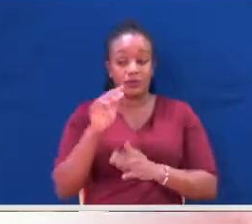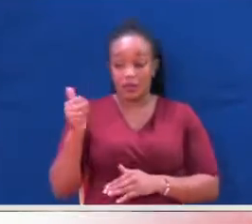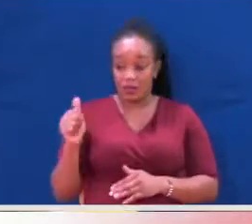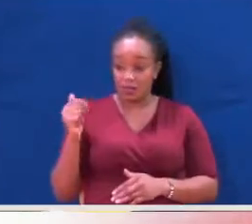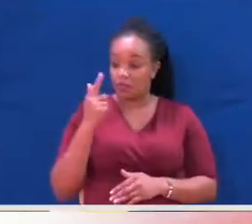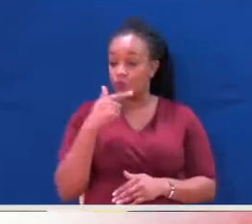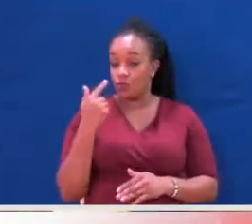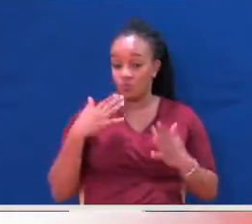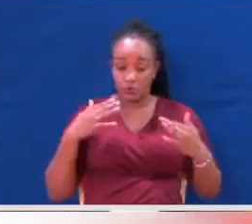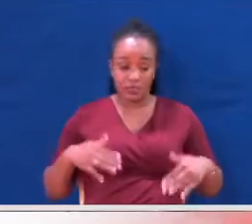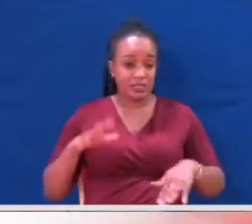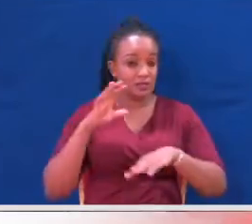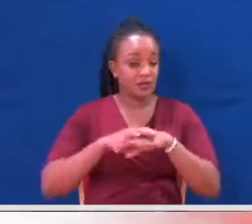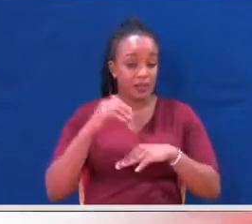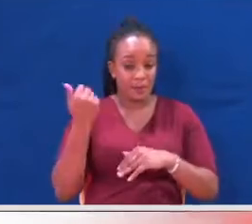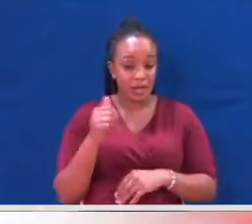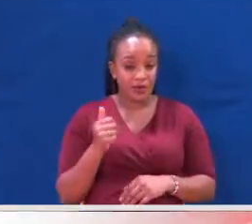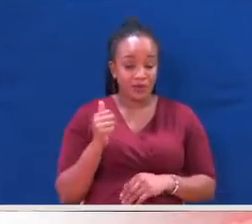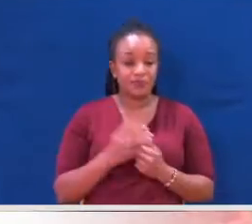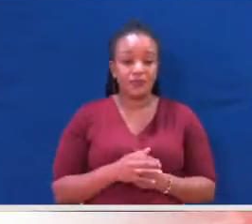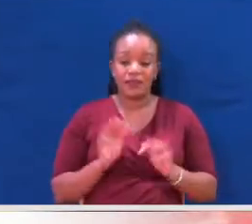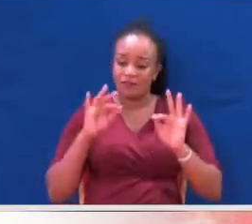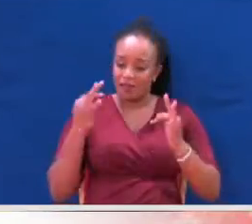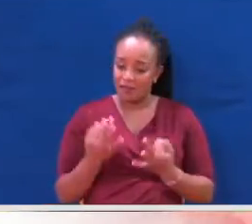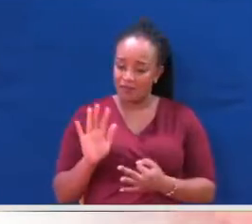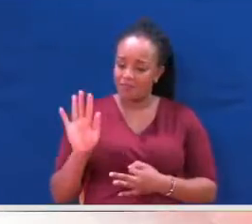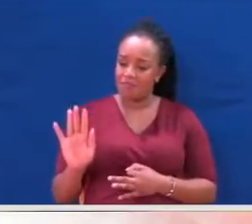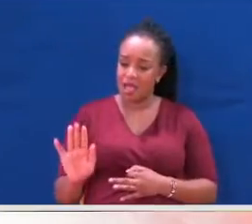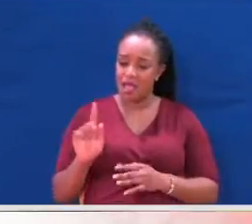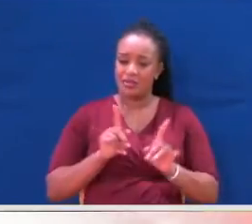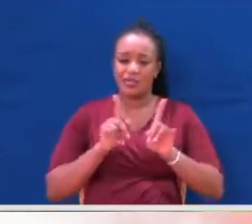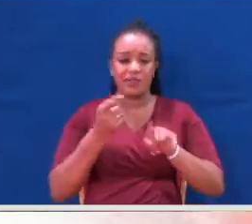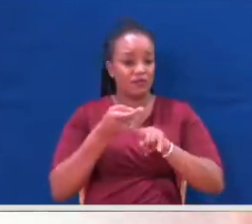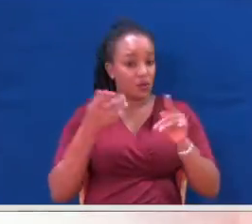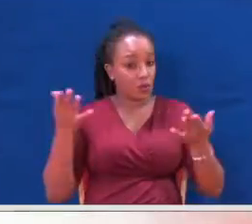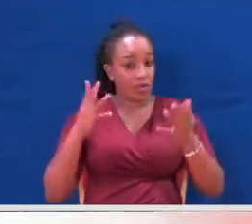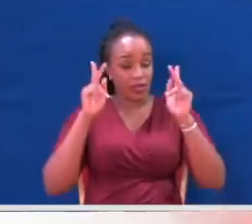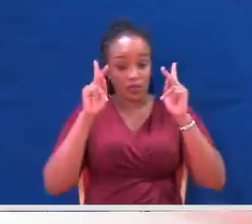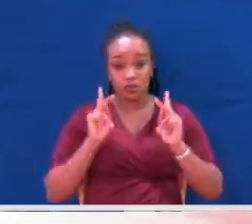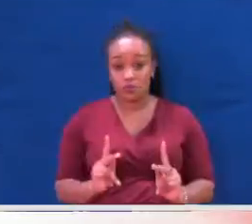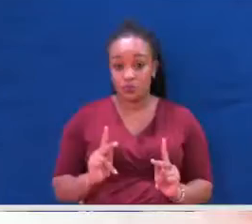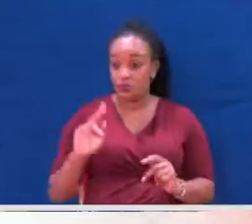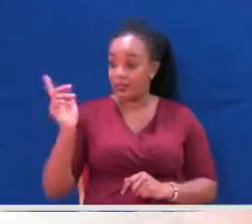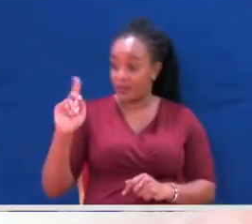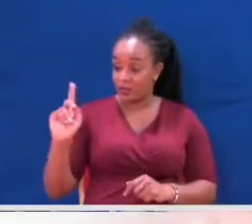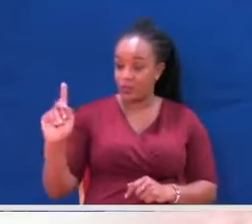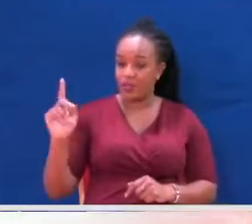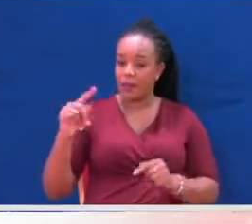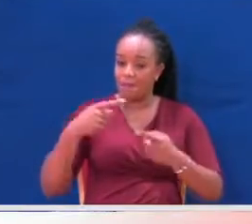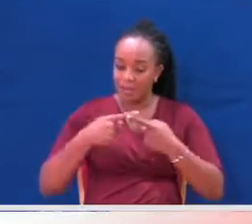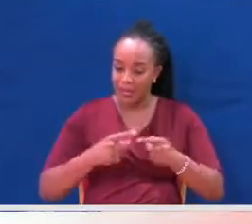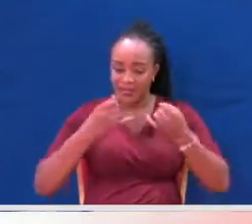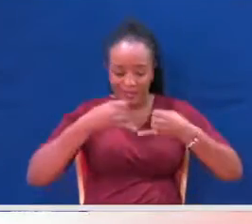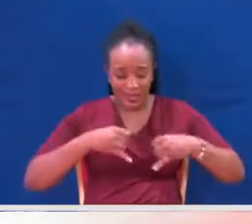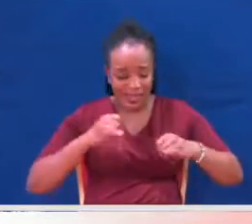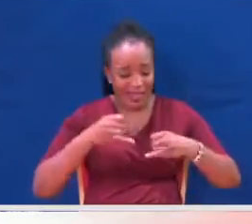A tearful mother and her family has traveled from Nyabera village in Kisumu West to Nairobi, but their efforts to find their son